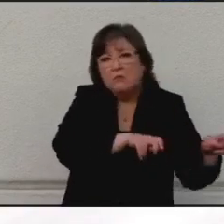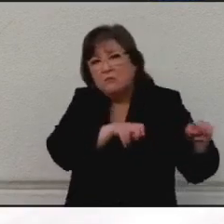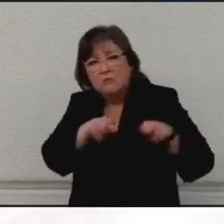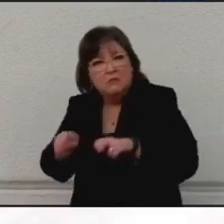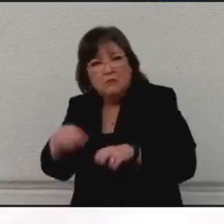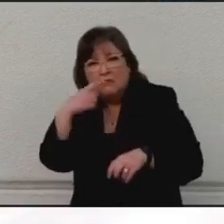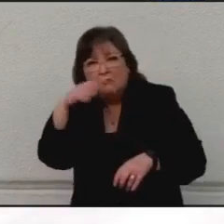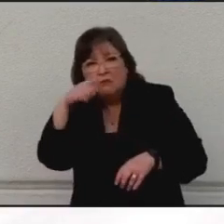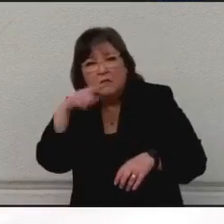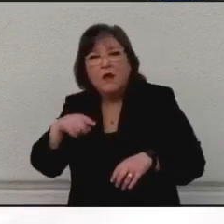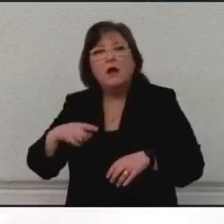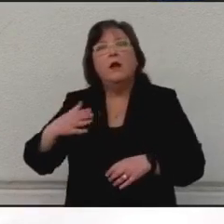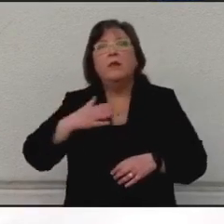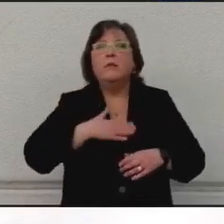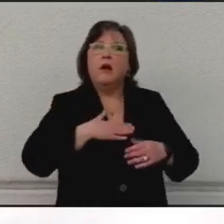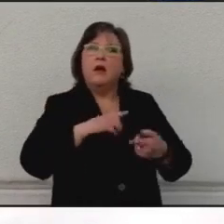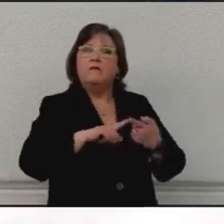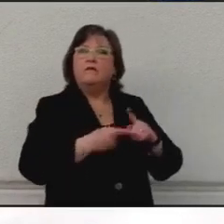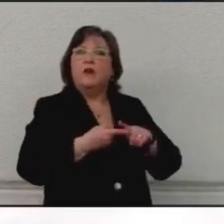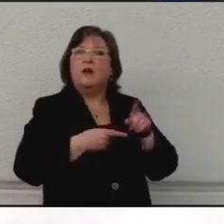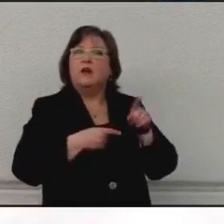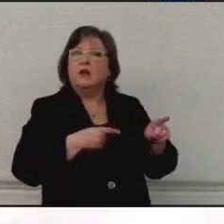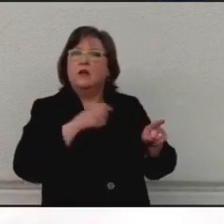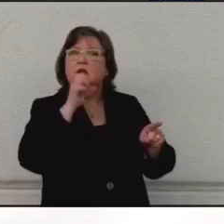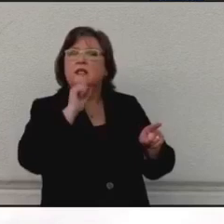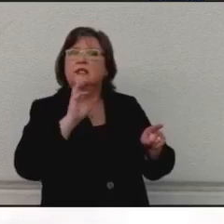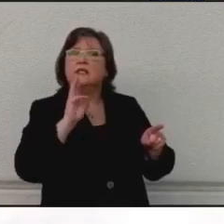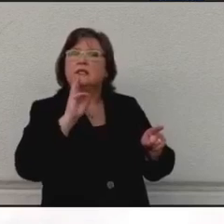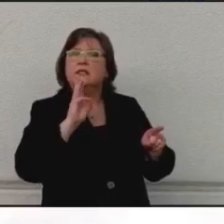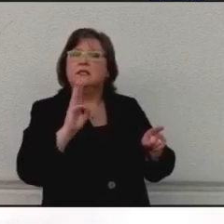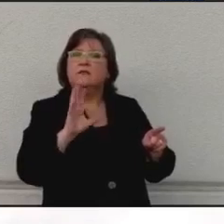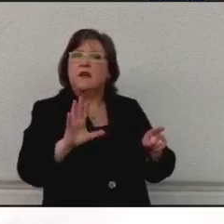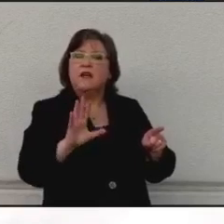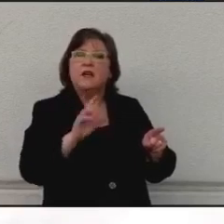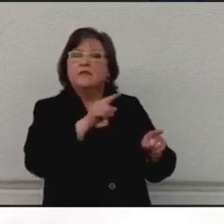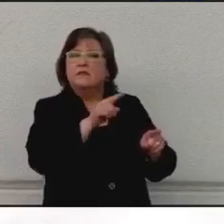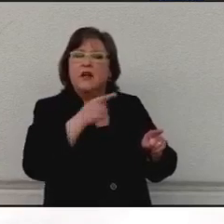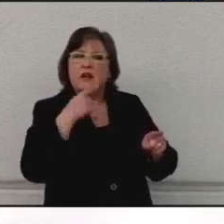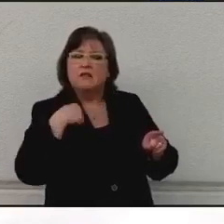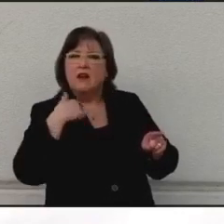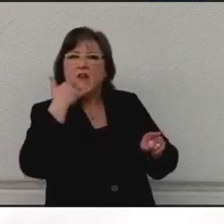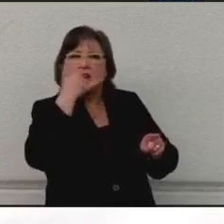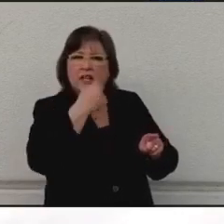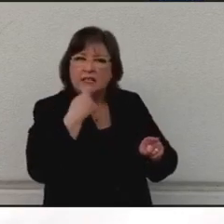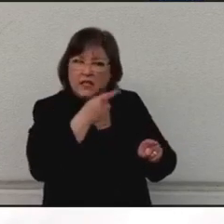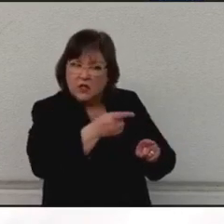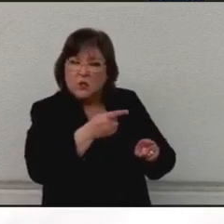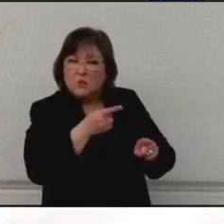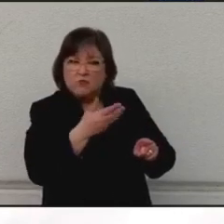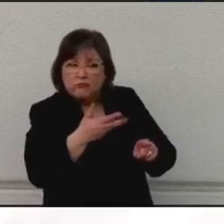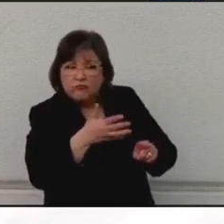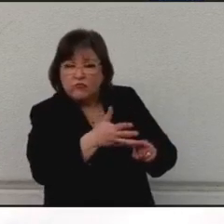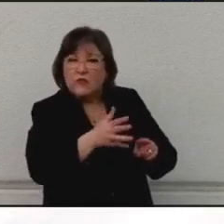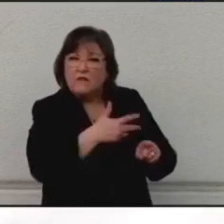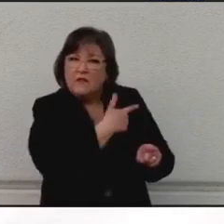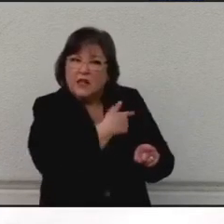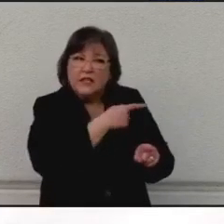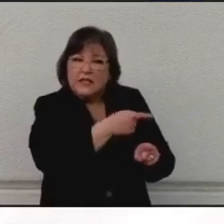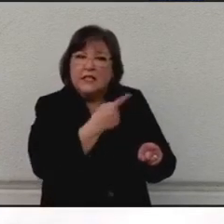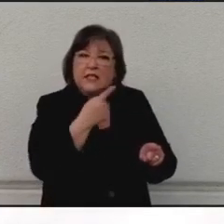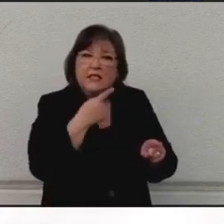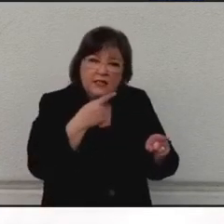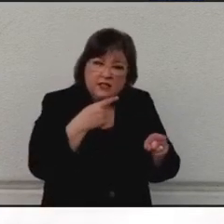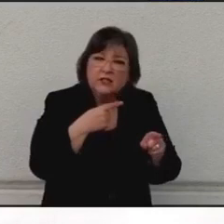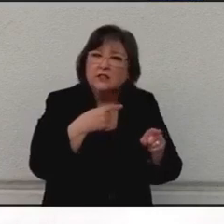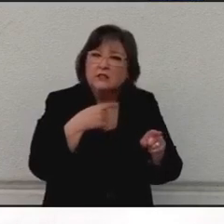yet? And she says, yes, I have, but I'm not sure about Chris across the street. And I said, I'll check. So please help